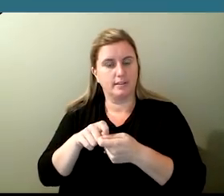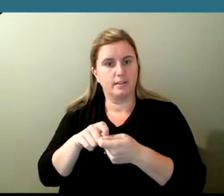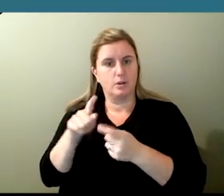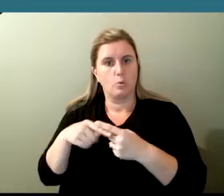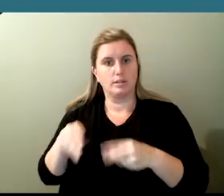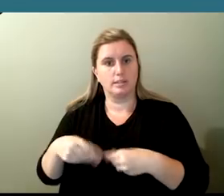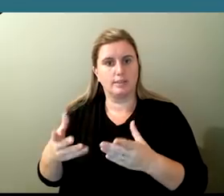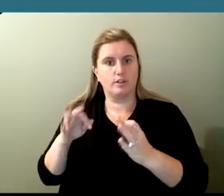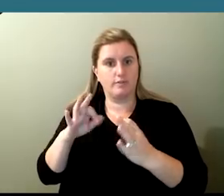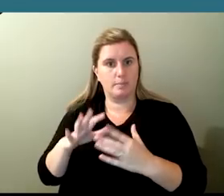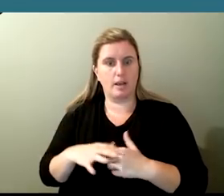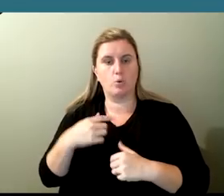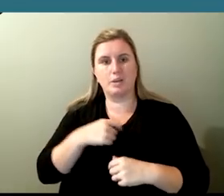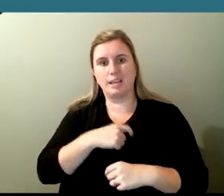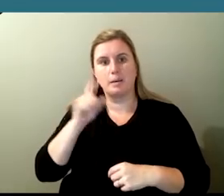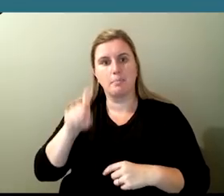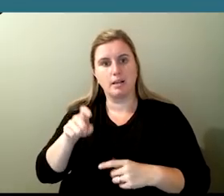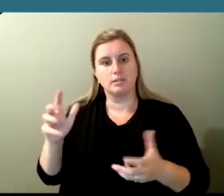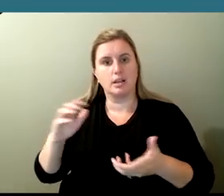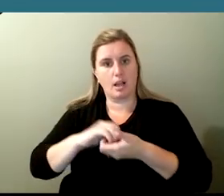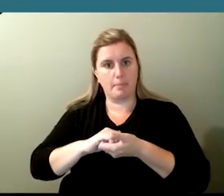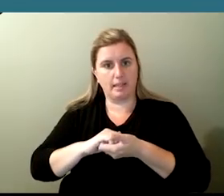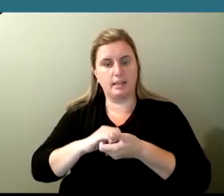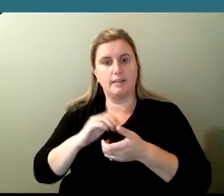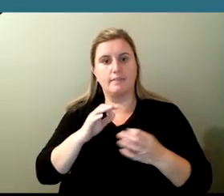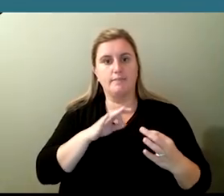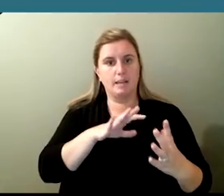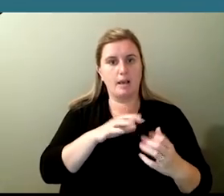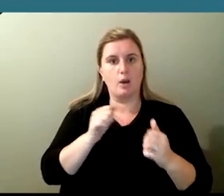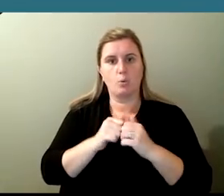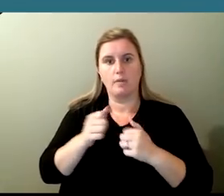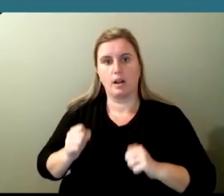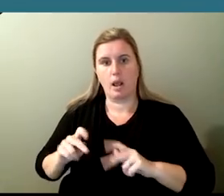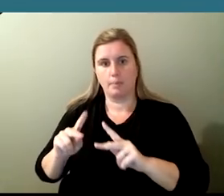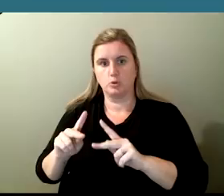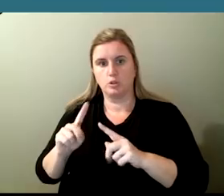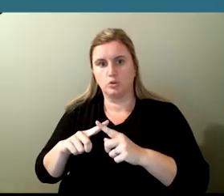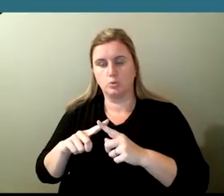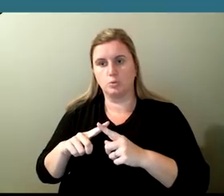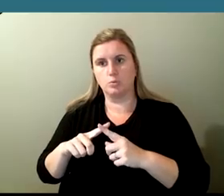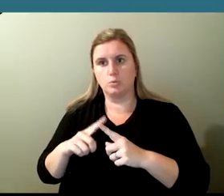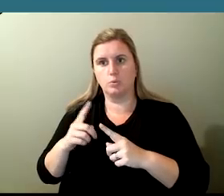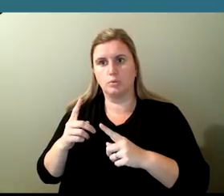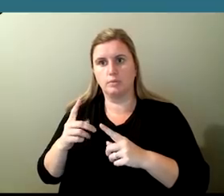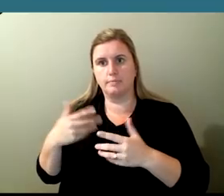delivering feedback. We must accompany feedback with an opportunity to